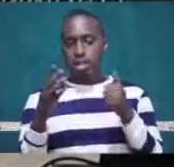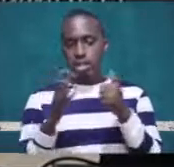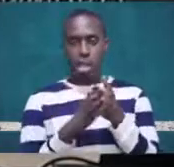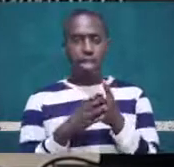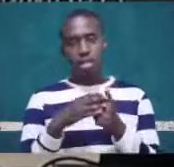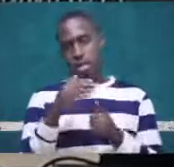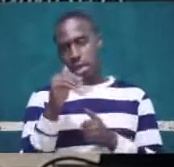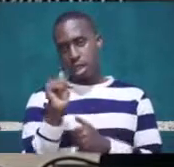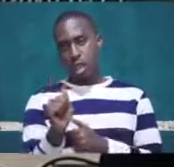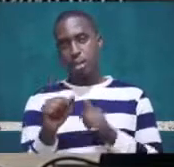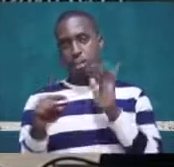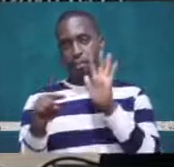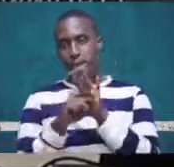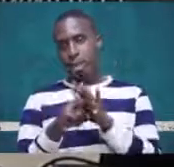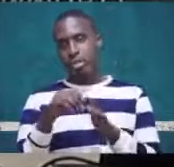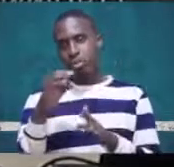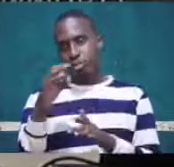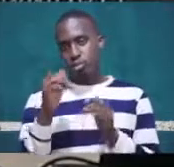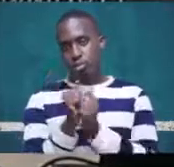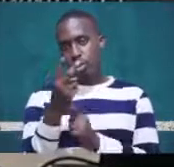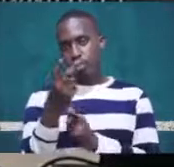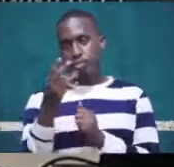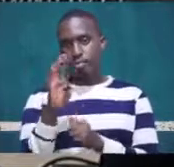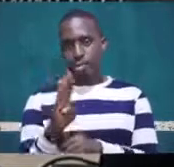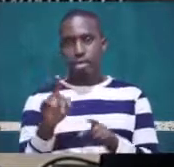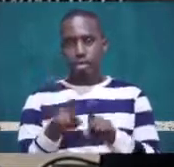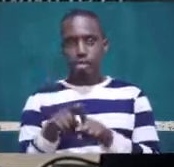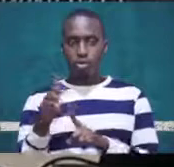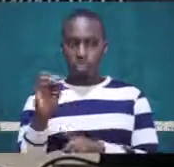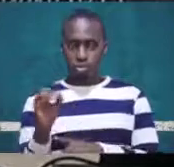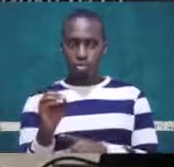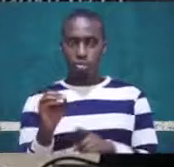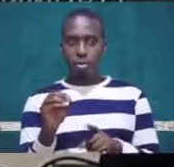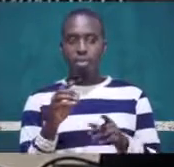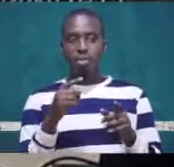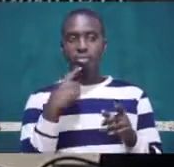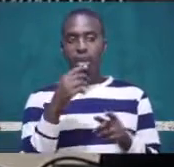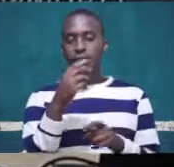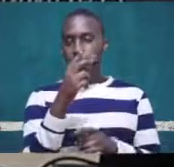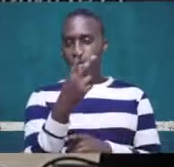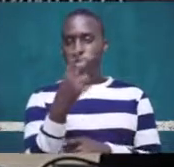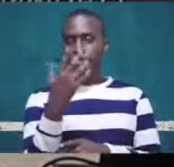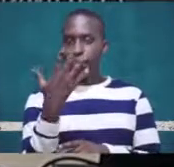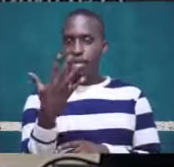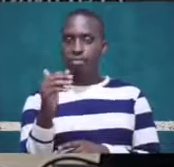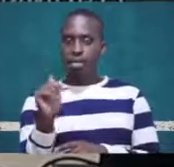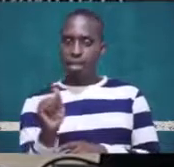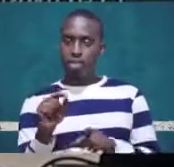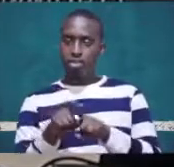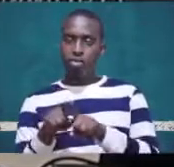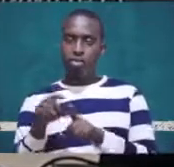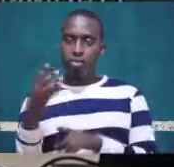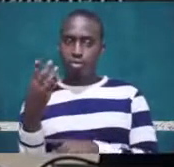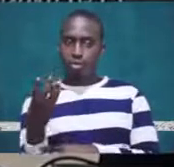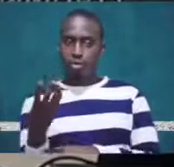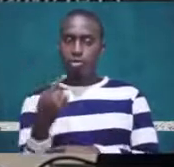9a minus 12b equals 0. This is 25a, which is equal to 4, means